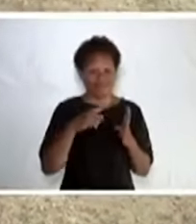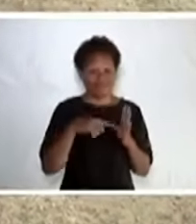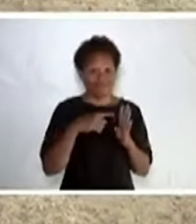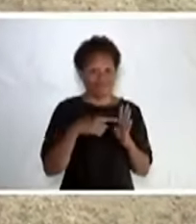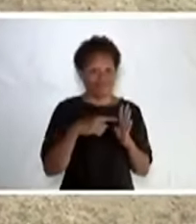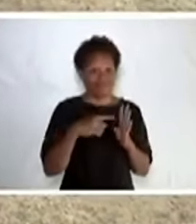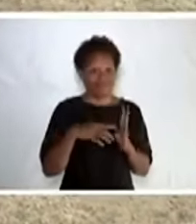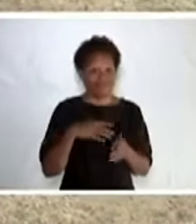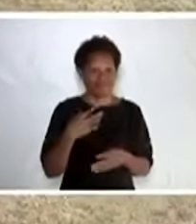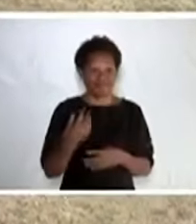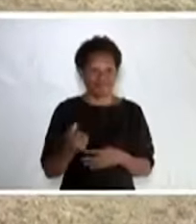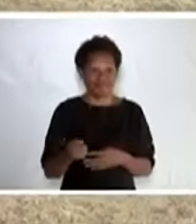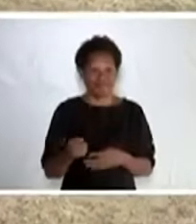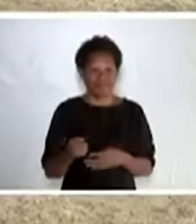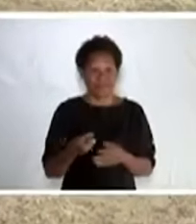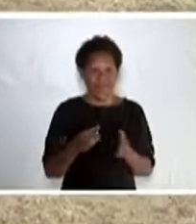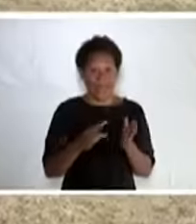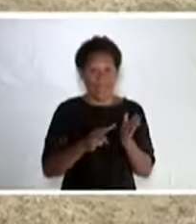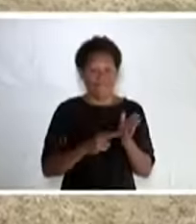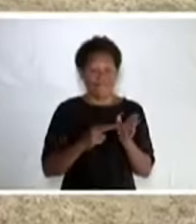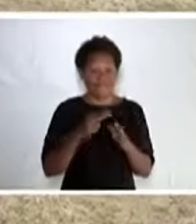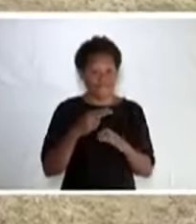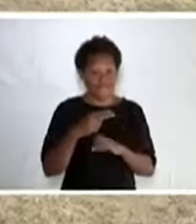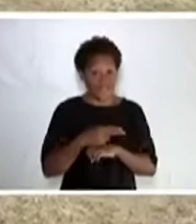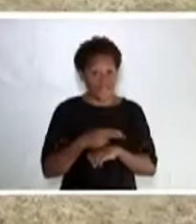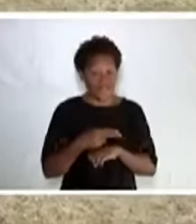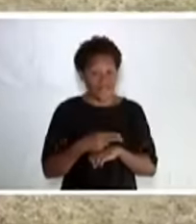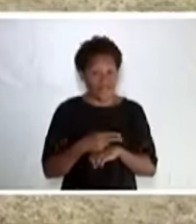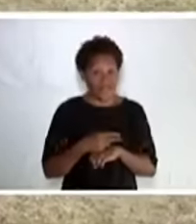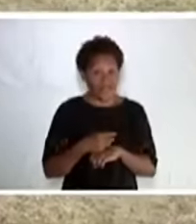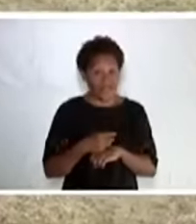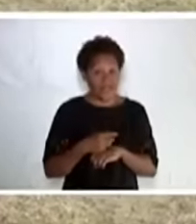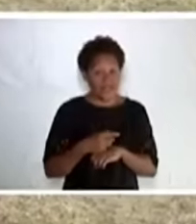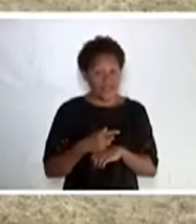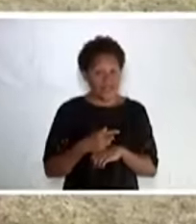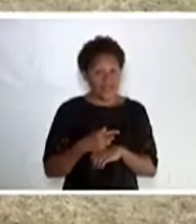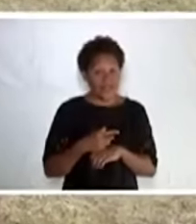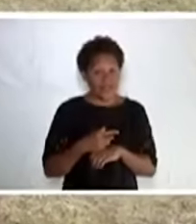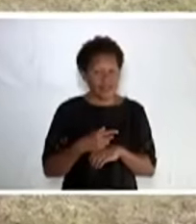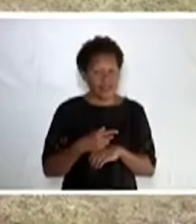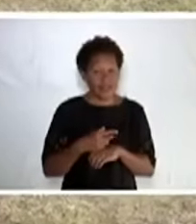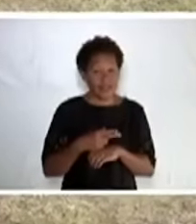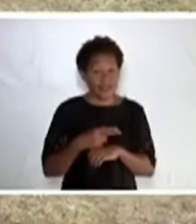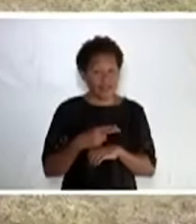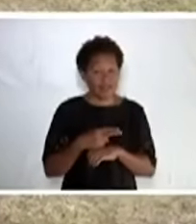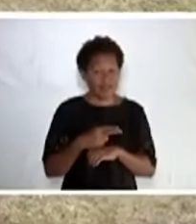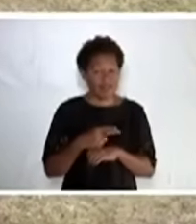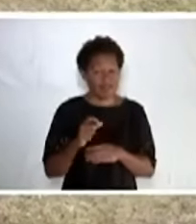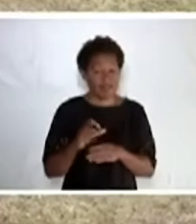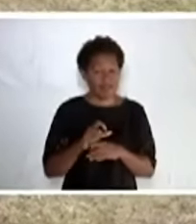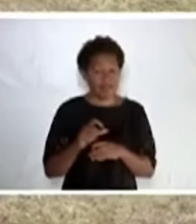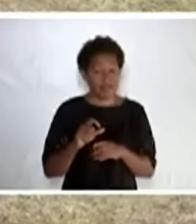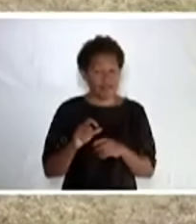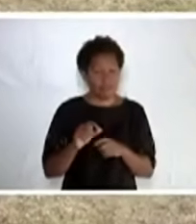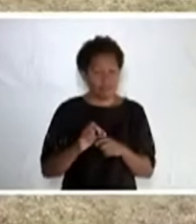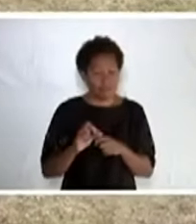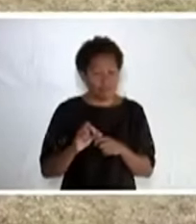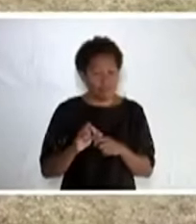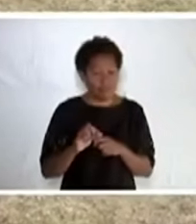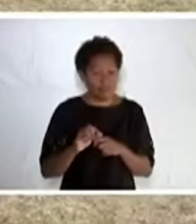is the Navy color ensign Sub-Lieutenant Namuira from VCC in Bunda. The second color